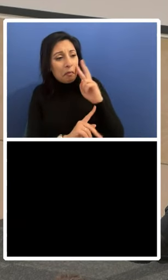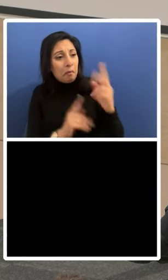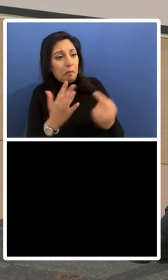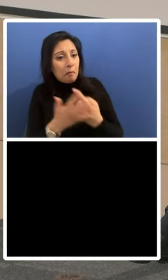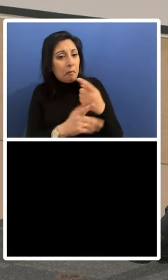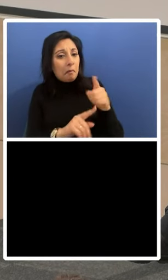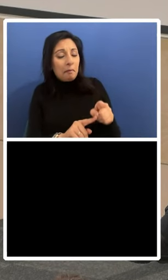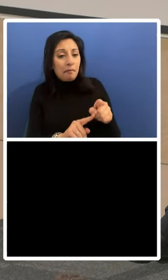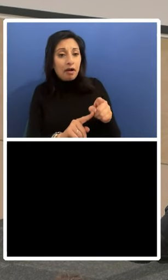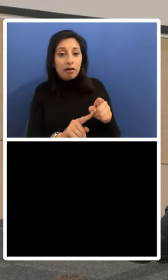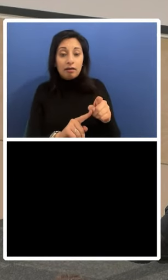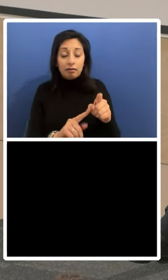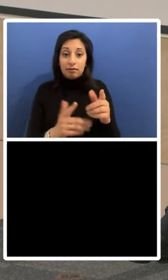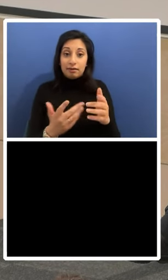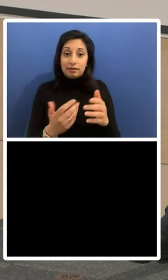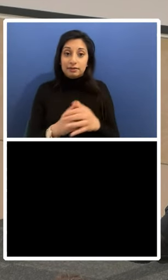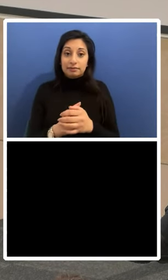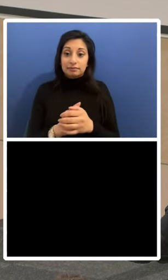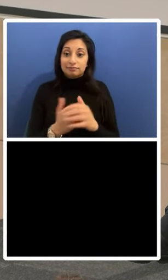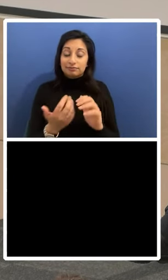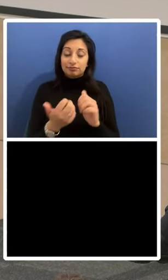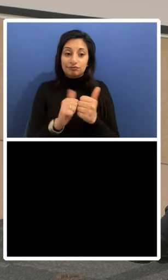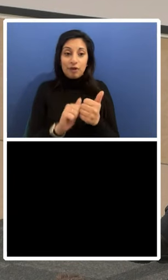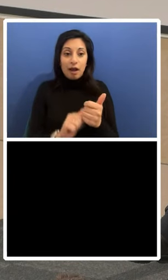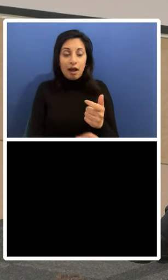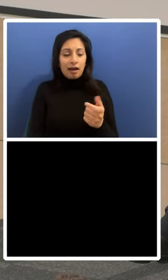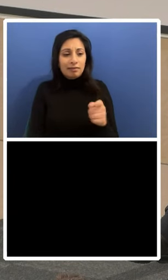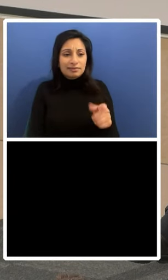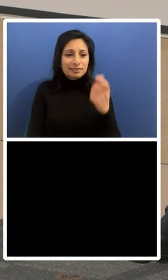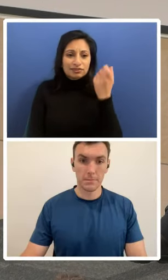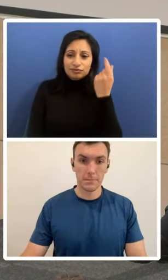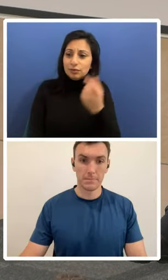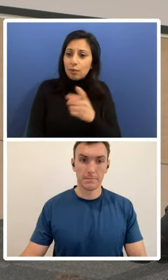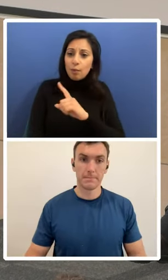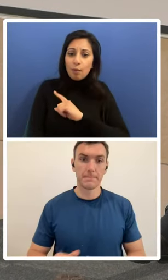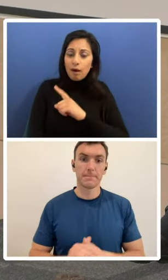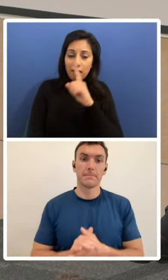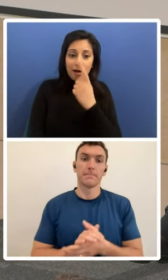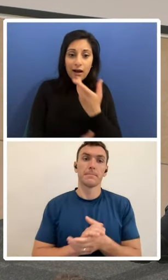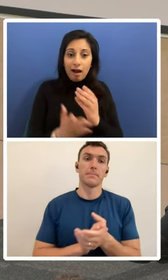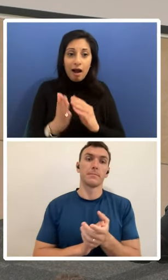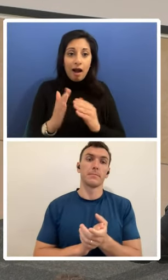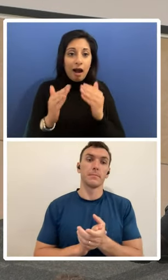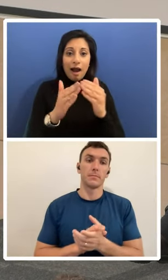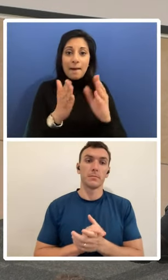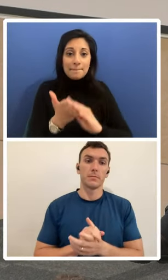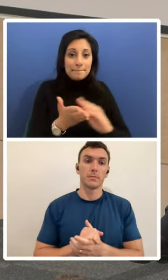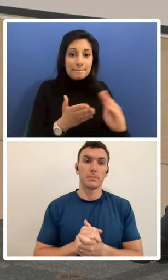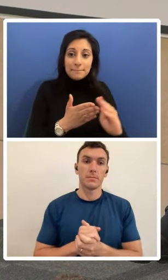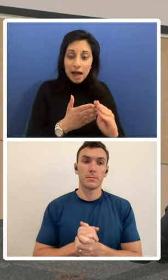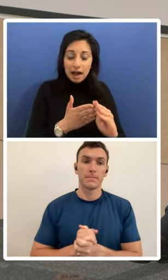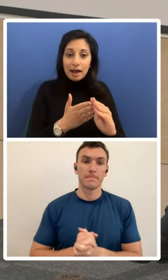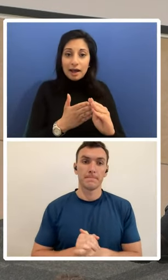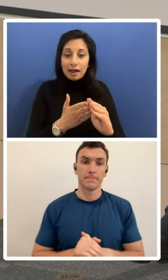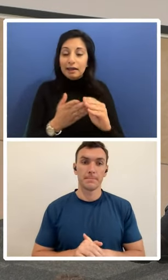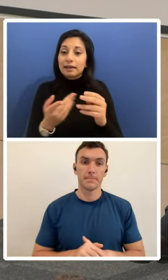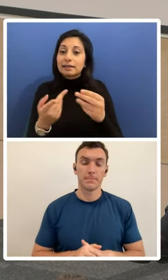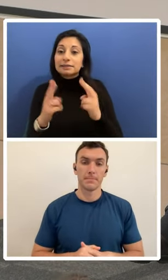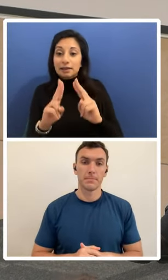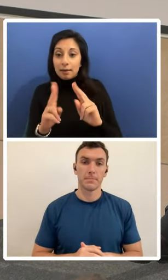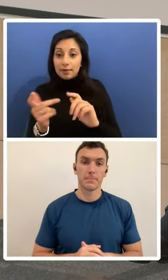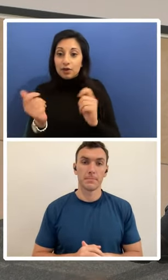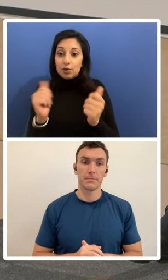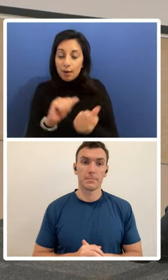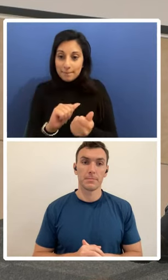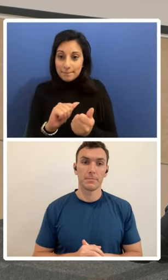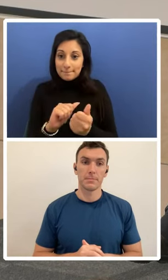they don't understand why they can't buy a house. Yeah. And I've got another mate, he's like, his mum gave him $500,000. But this guy doesn't know that his mum gave him $500,000. And they're just like, why? Why can't